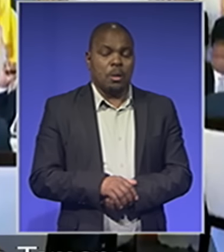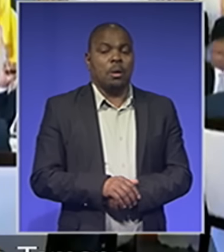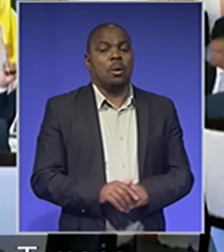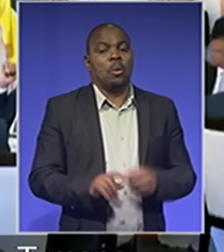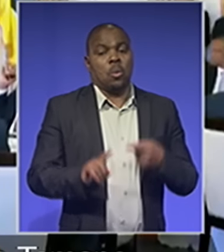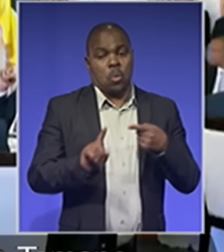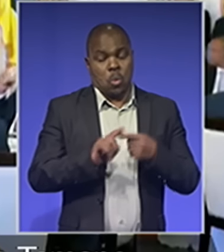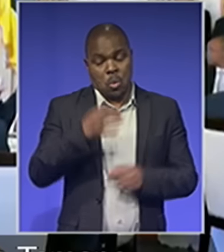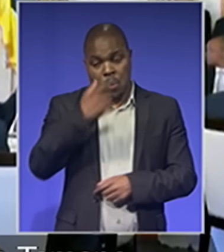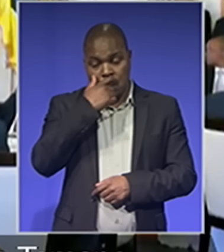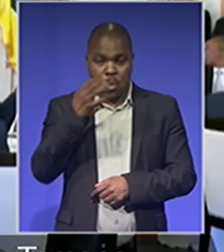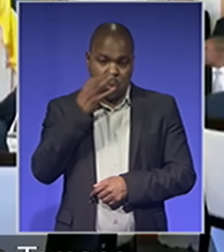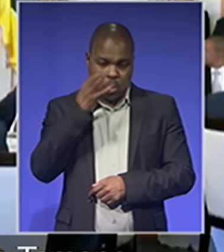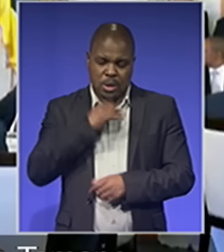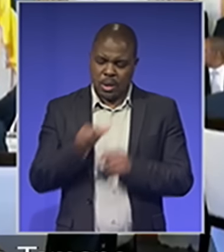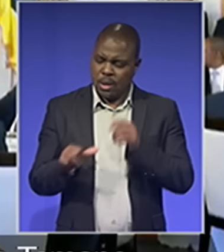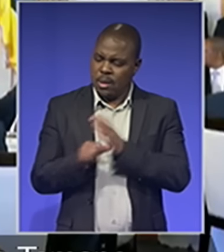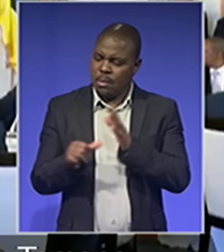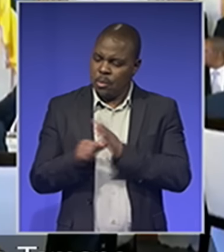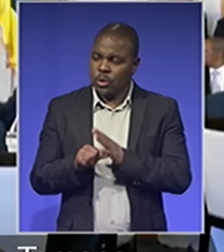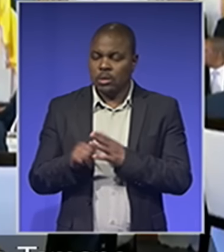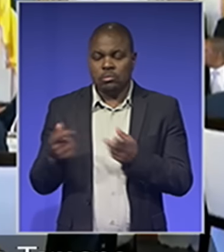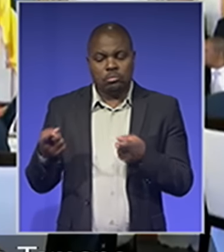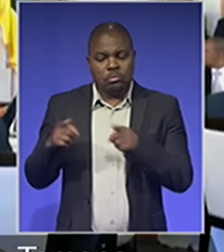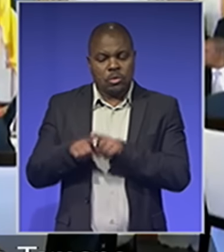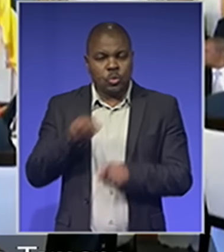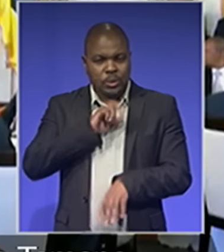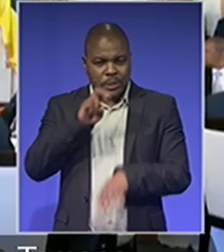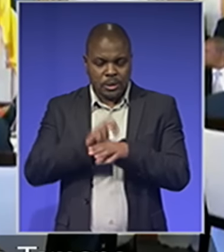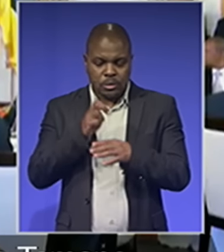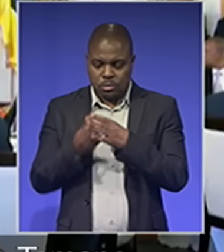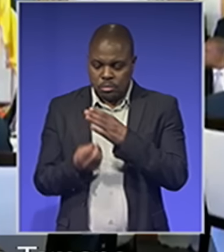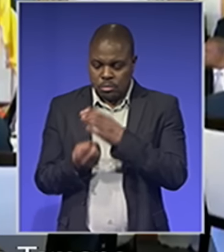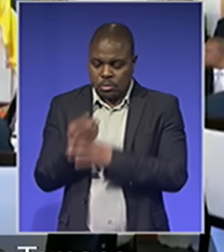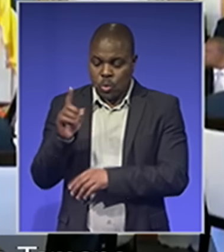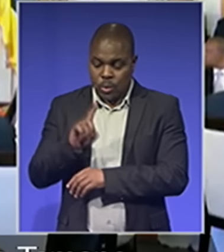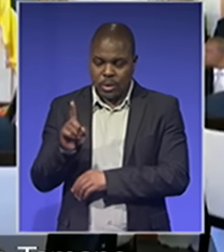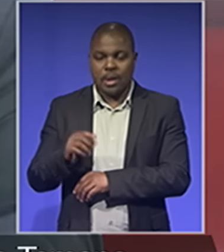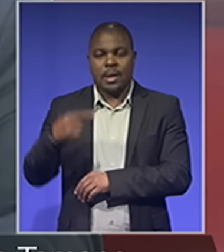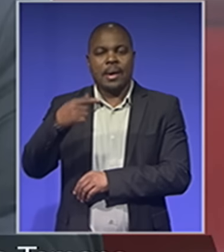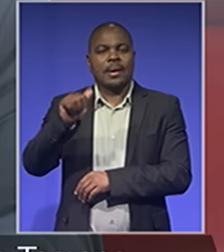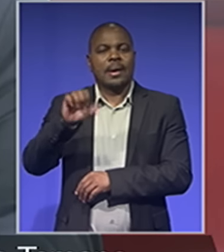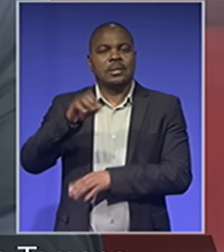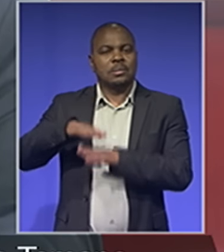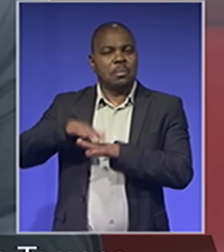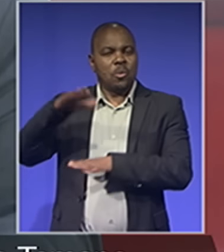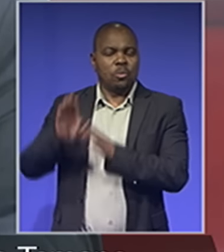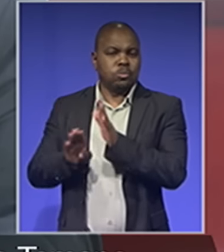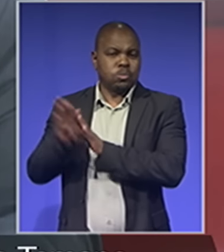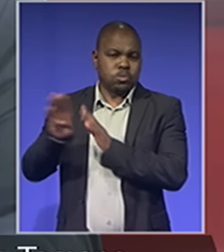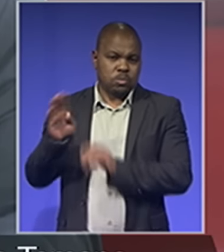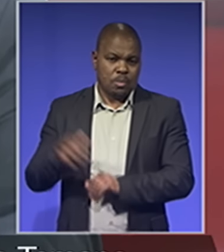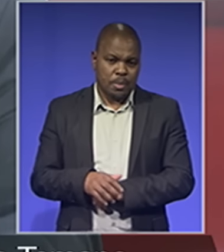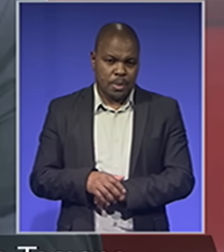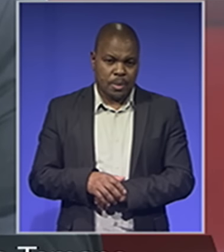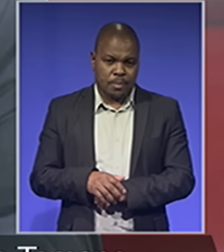e nngwe e botlhokwa ya tshwaragano ke go tlhabolola tlhagiso ya gase. A good example of